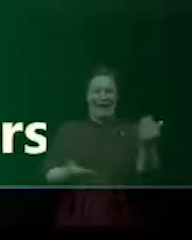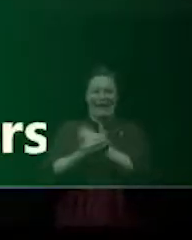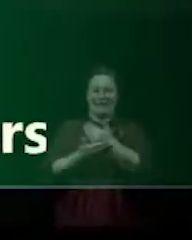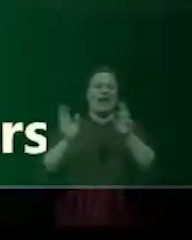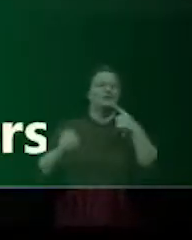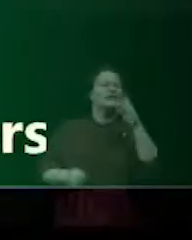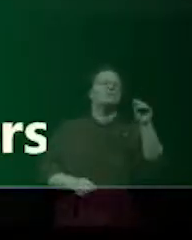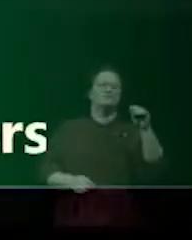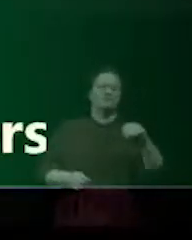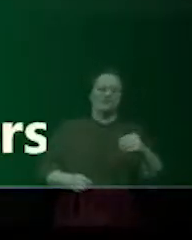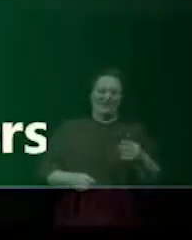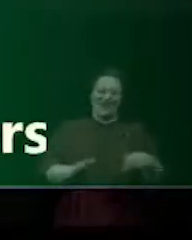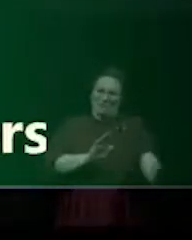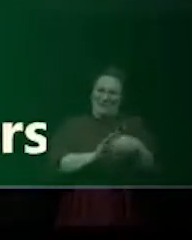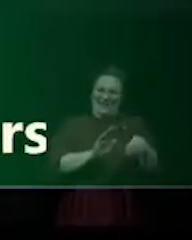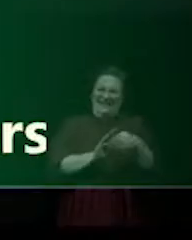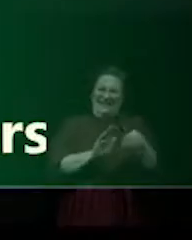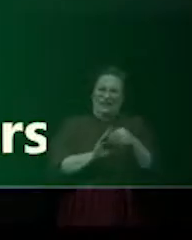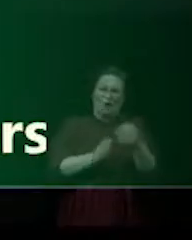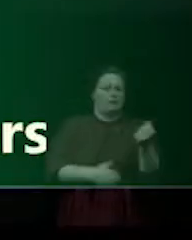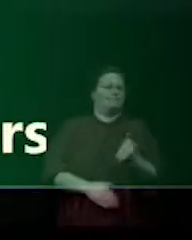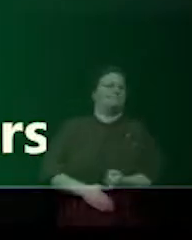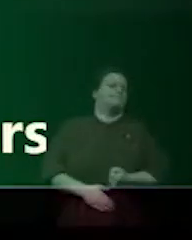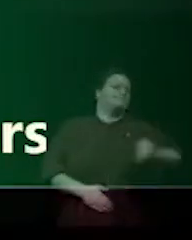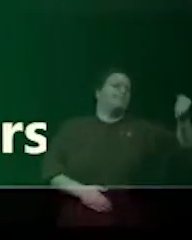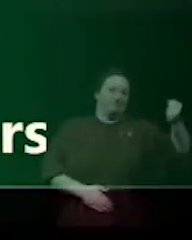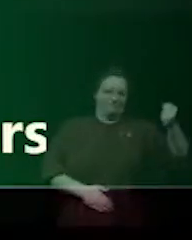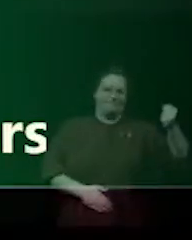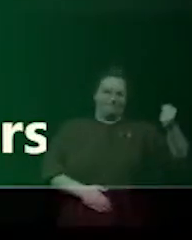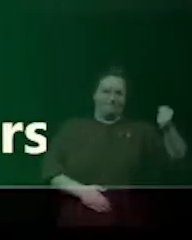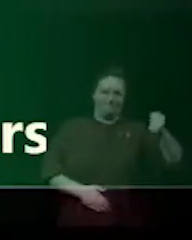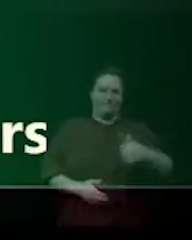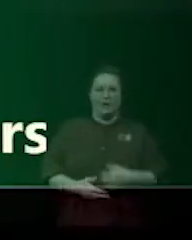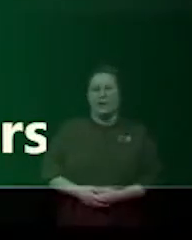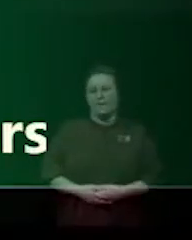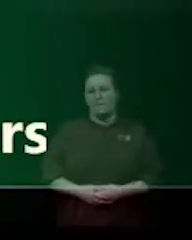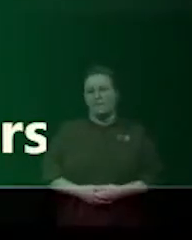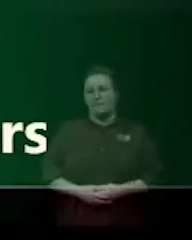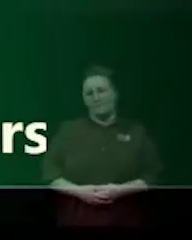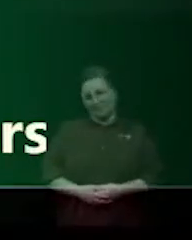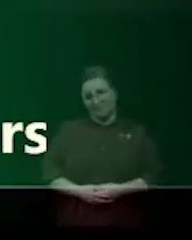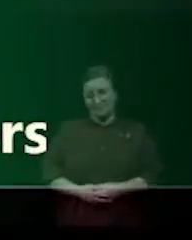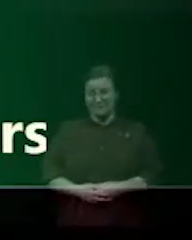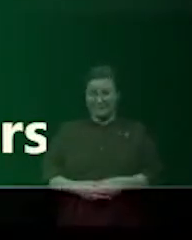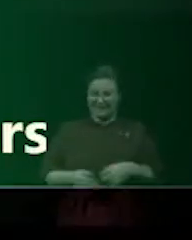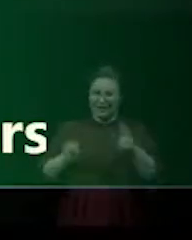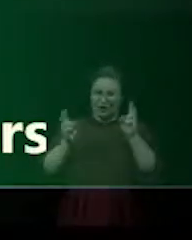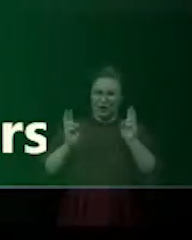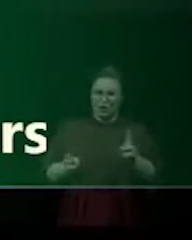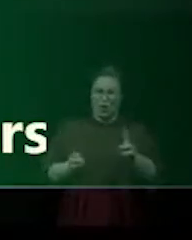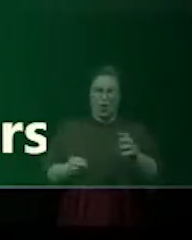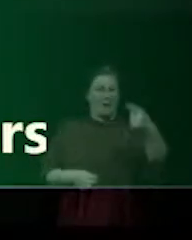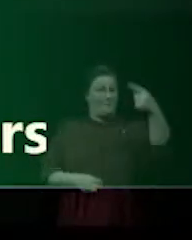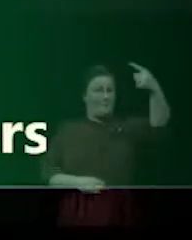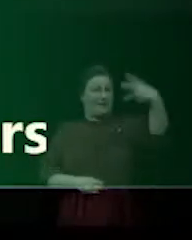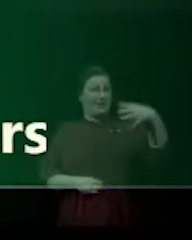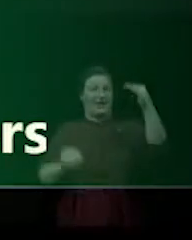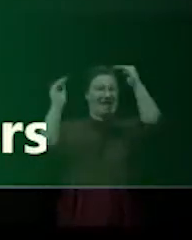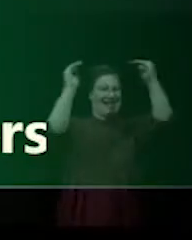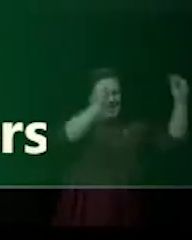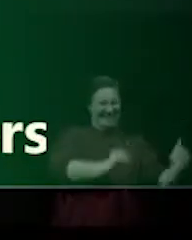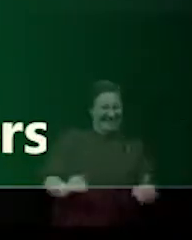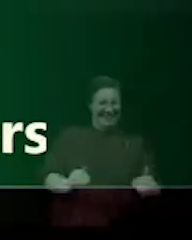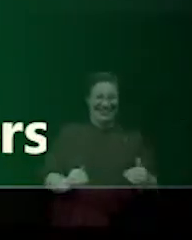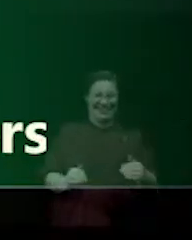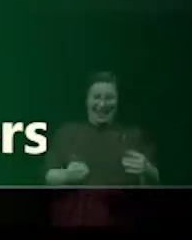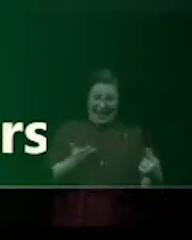announced reductions in their overseas development assistance budgets. This deprioritization is happening